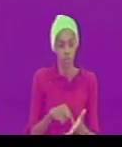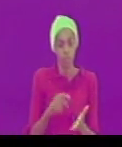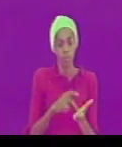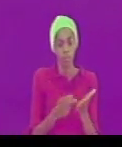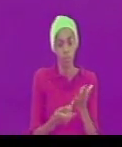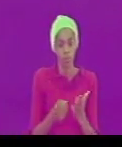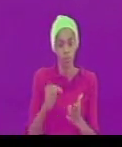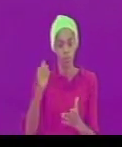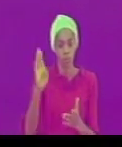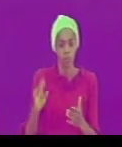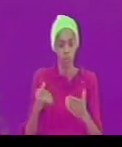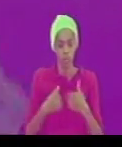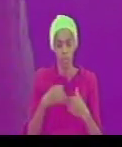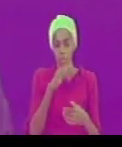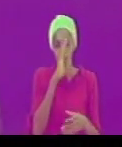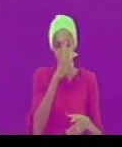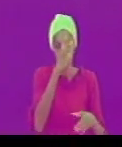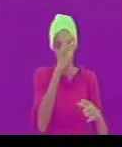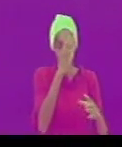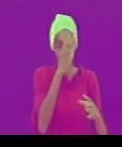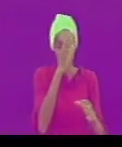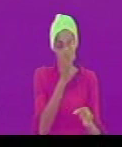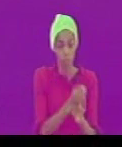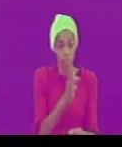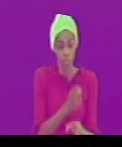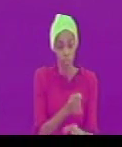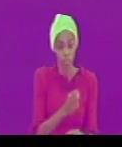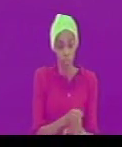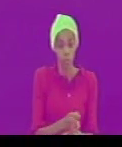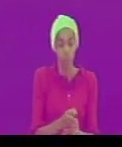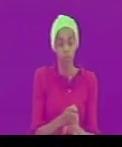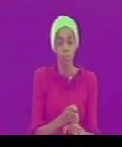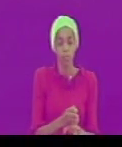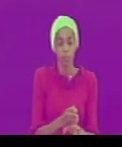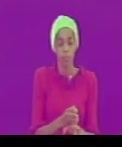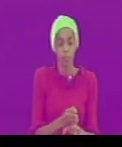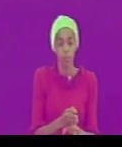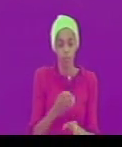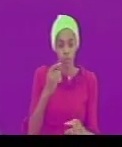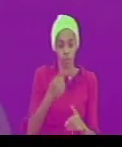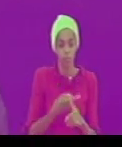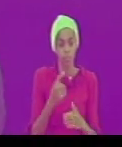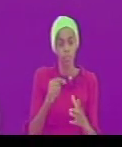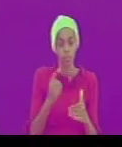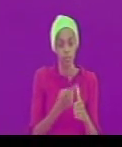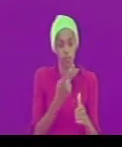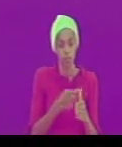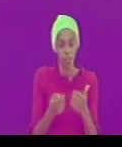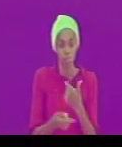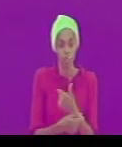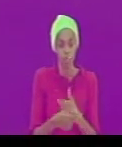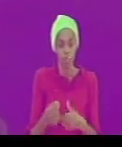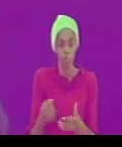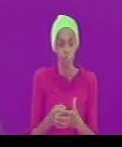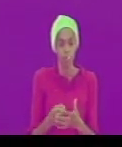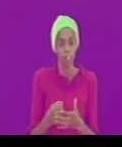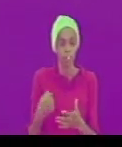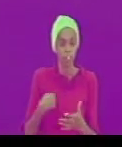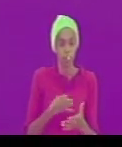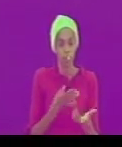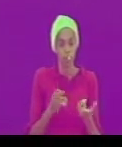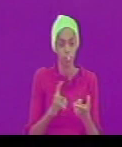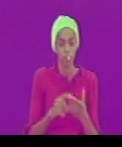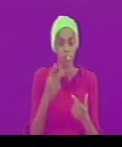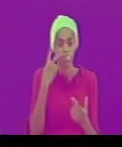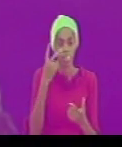be grateful. We see the mighty hand of God on the second day. You are witnesses of the power of God on the third